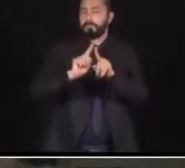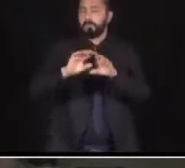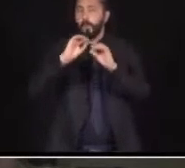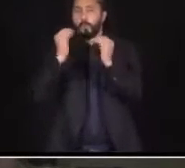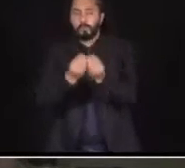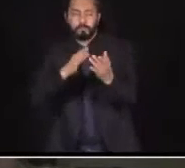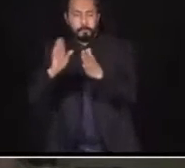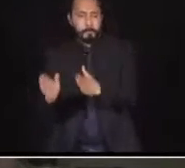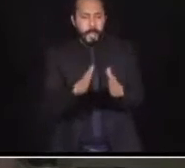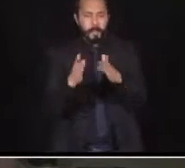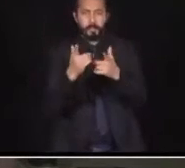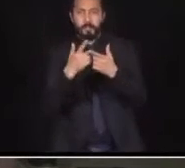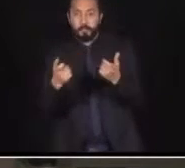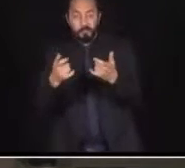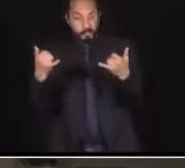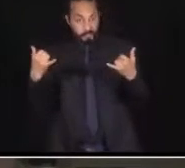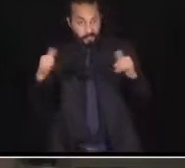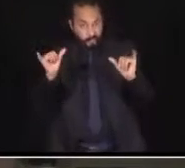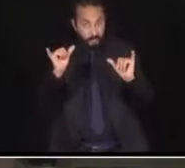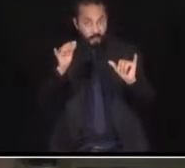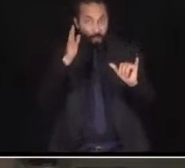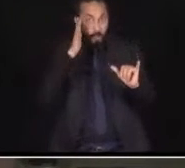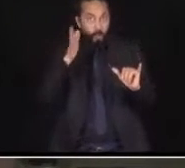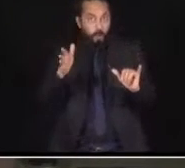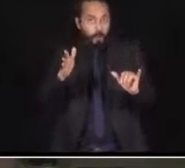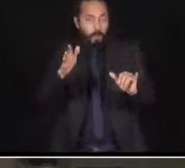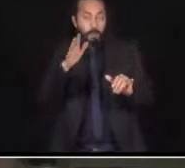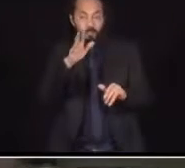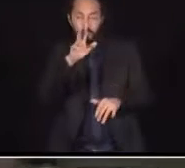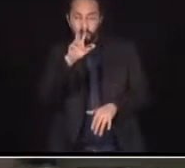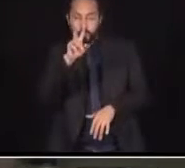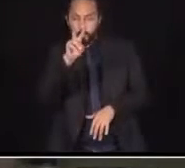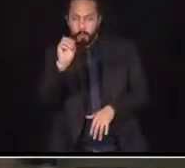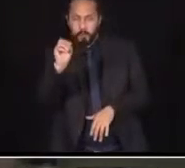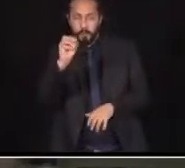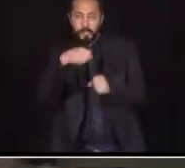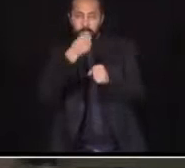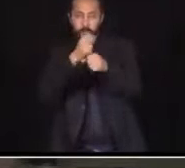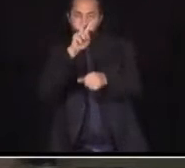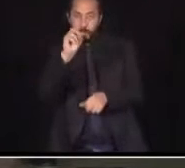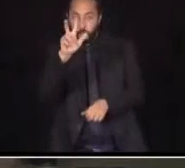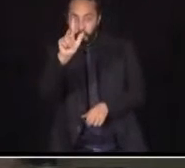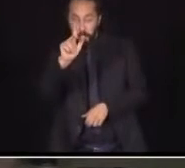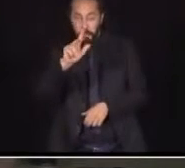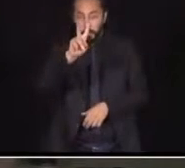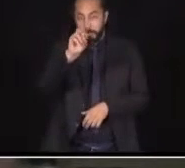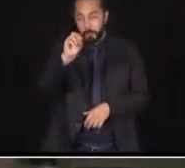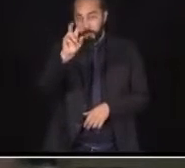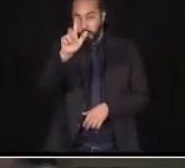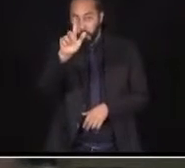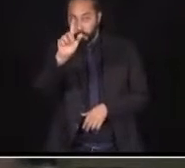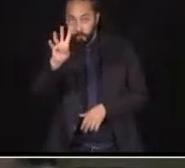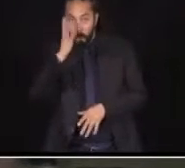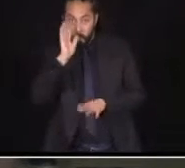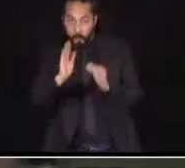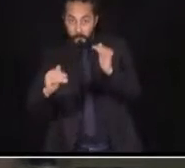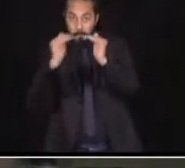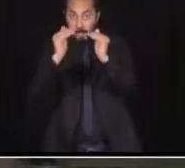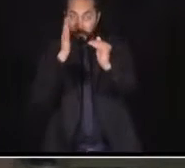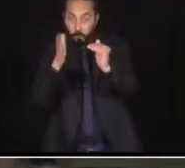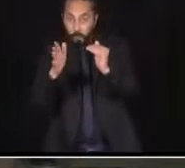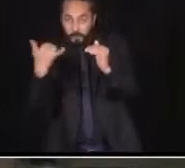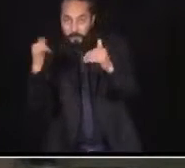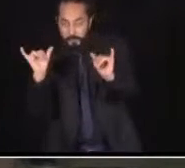is that still the plan? No. To balance by 2023-2024? No. And if so, are you looking